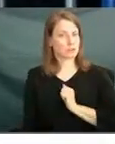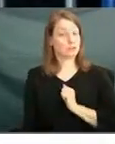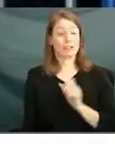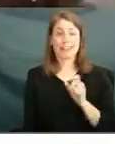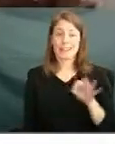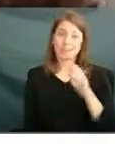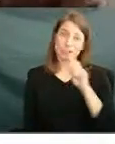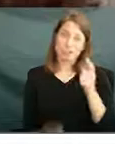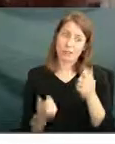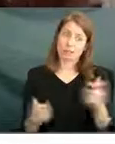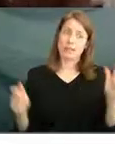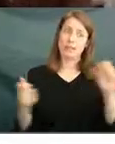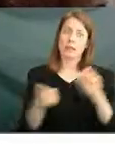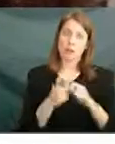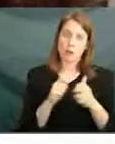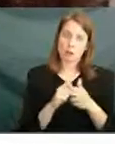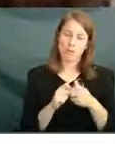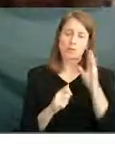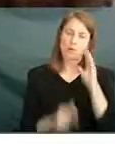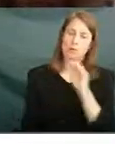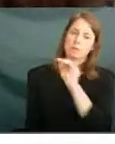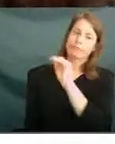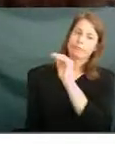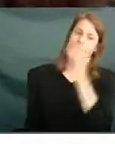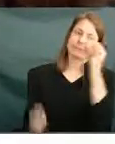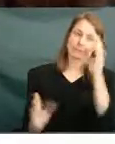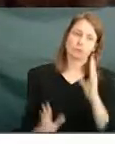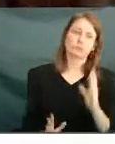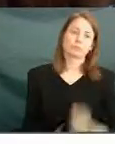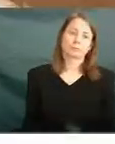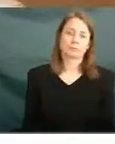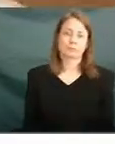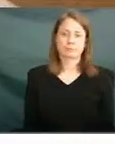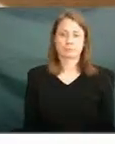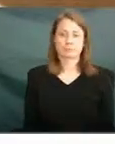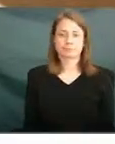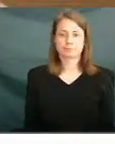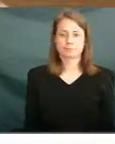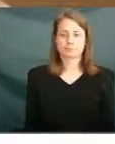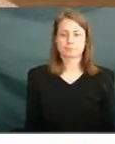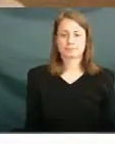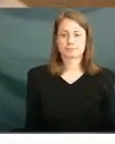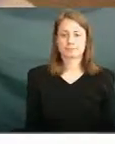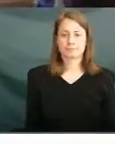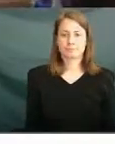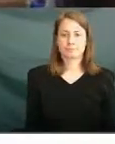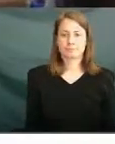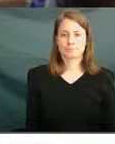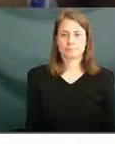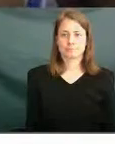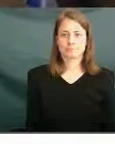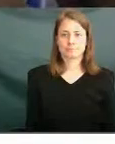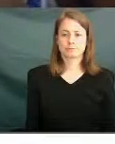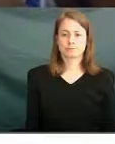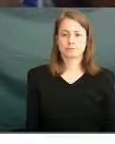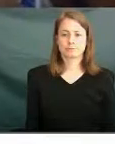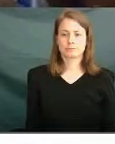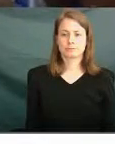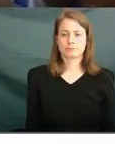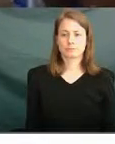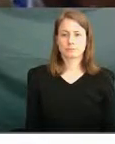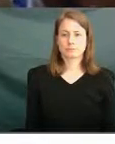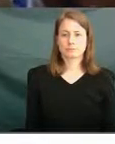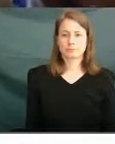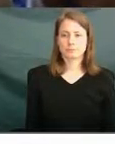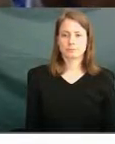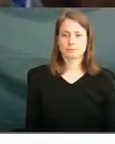there as well. Snart så følte jeg meg litt ut for at jeg ikke helt passet inn. Jeg ikke kjente alle like godt, og at det var liksom